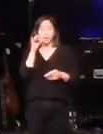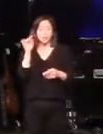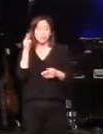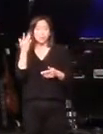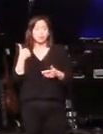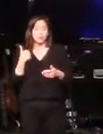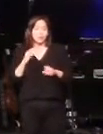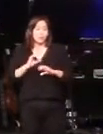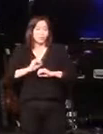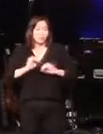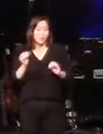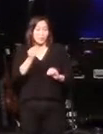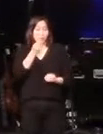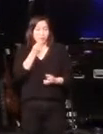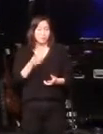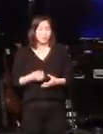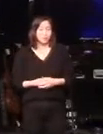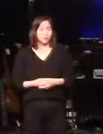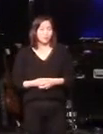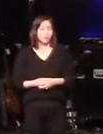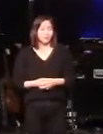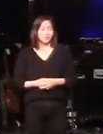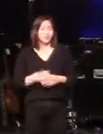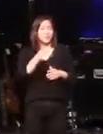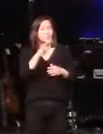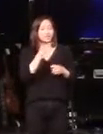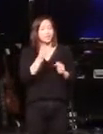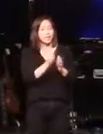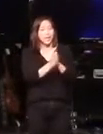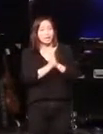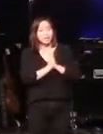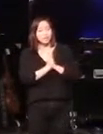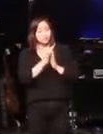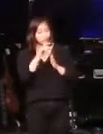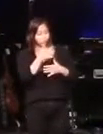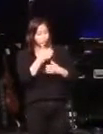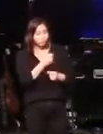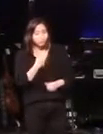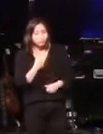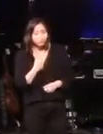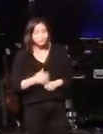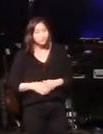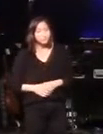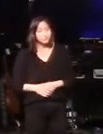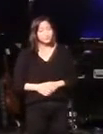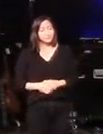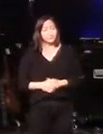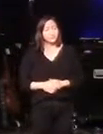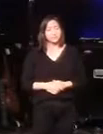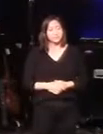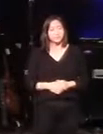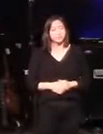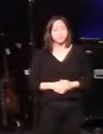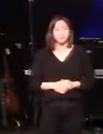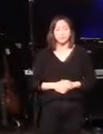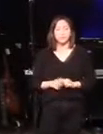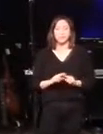Because in that moment, what God's trying to say is, do you trust me? Do you trust me? We'll get there in a